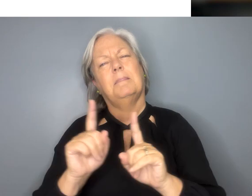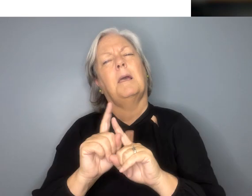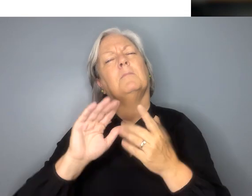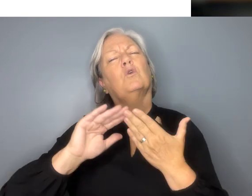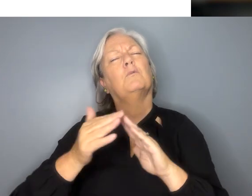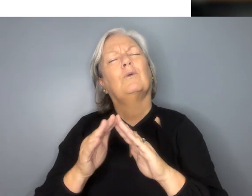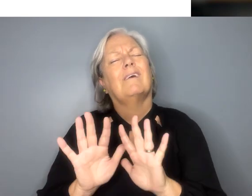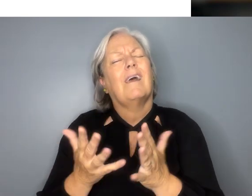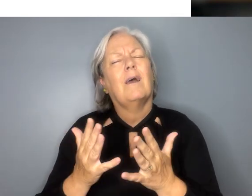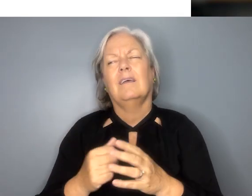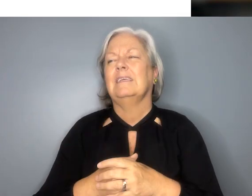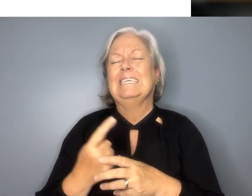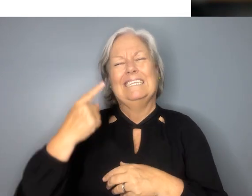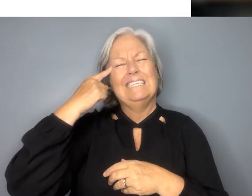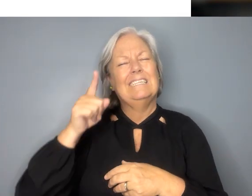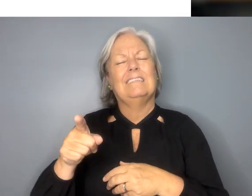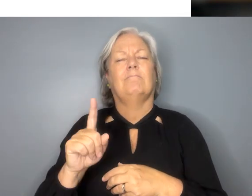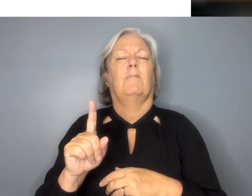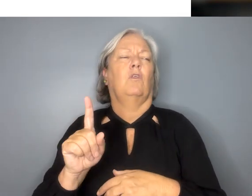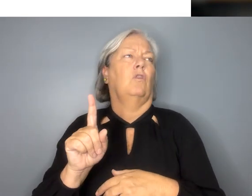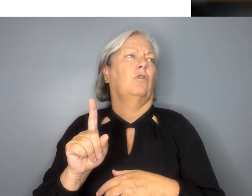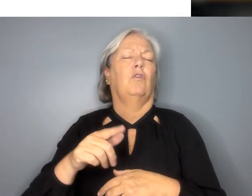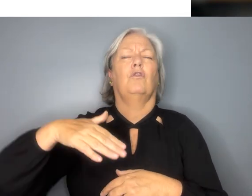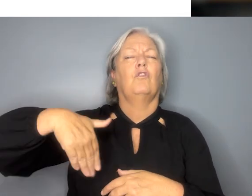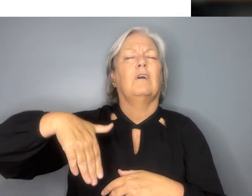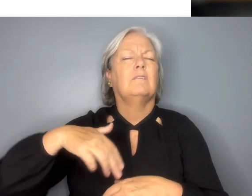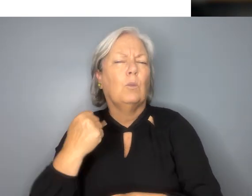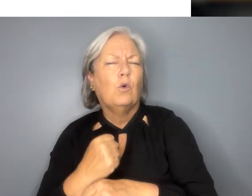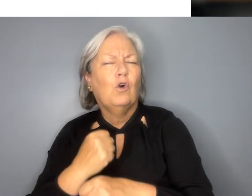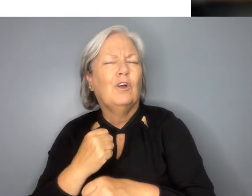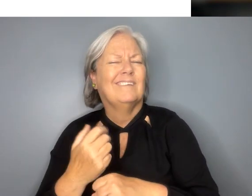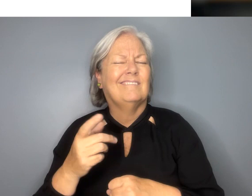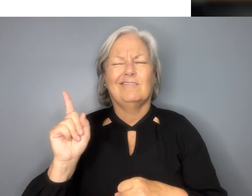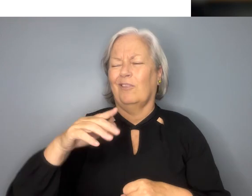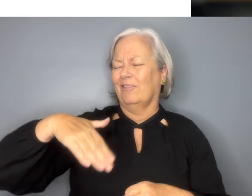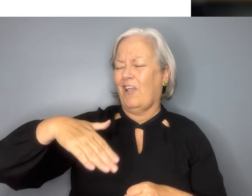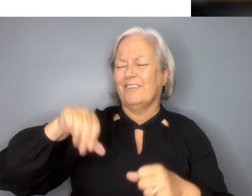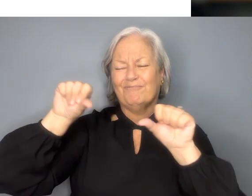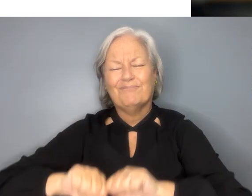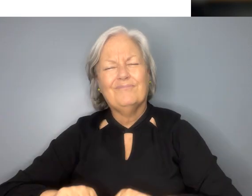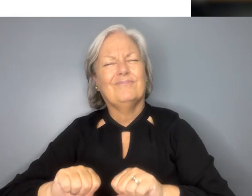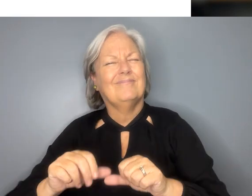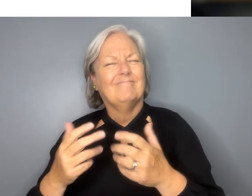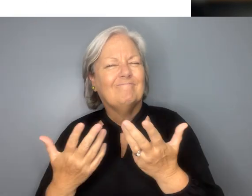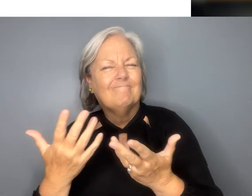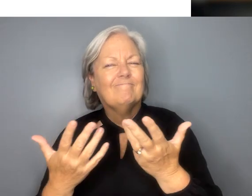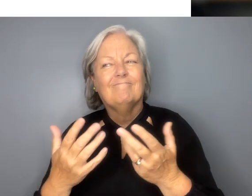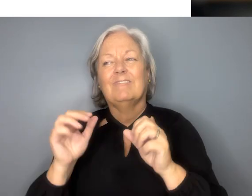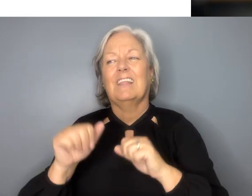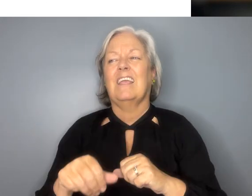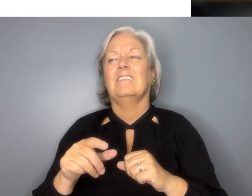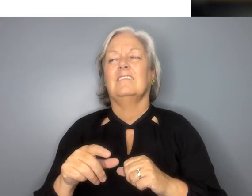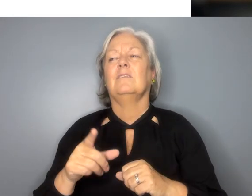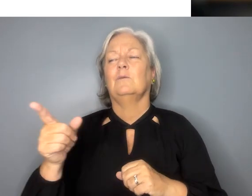level. What hasn't worked? What doesn't, and what have you seen work? If you can give us maybe a